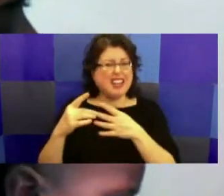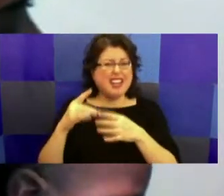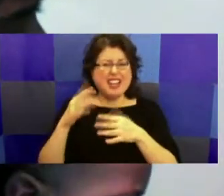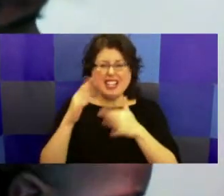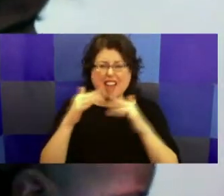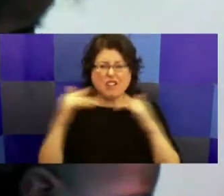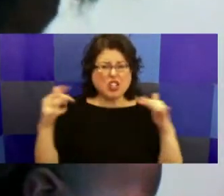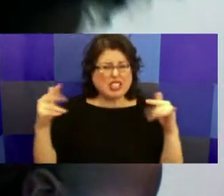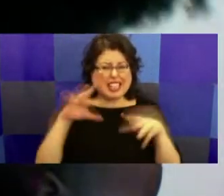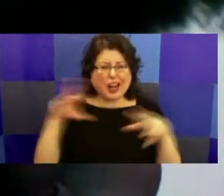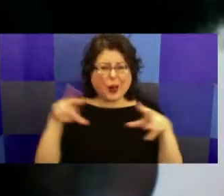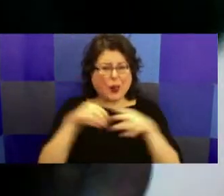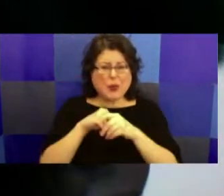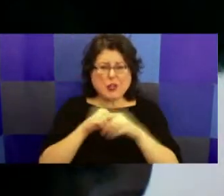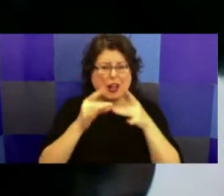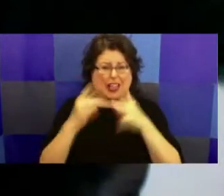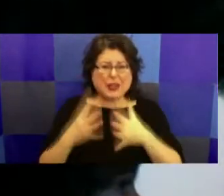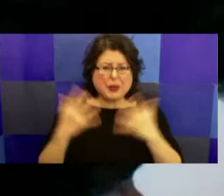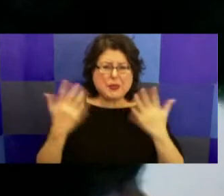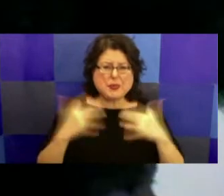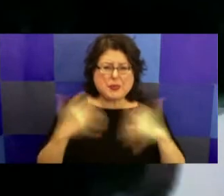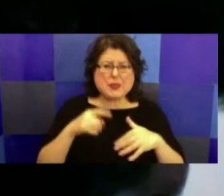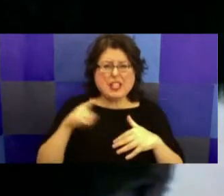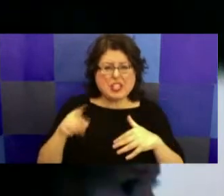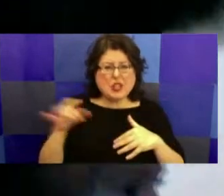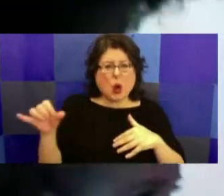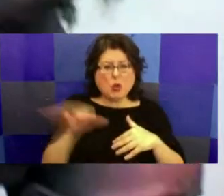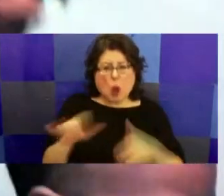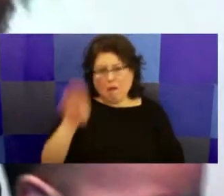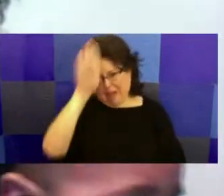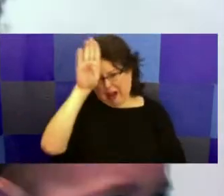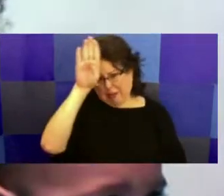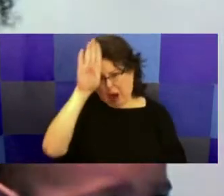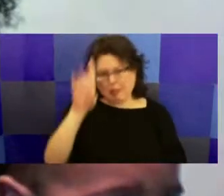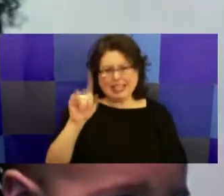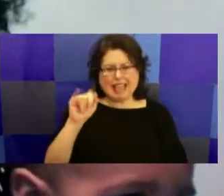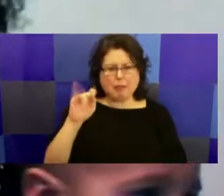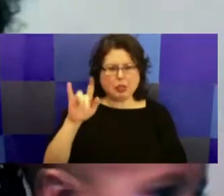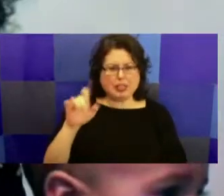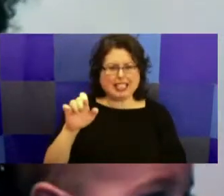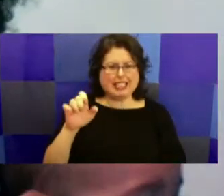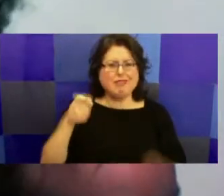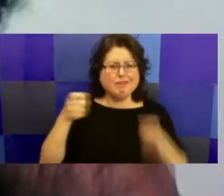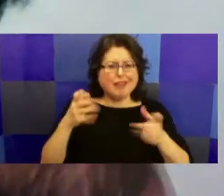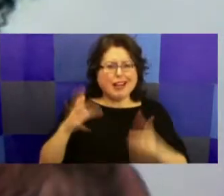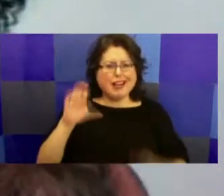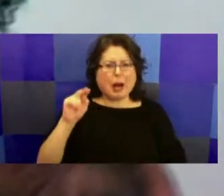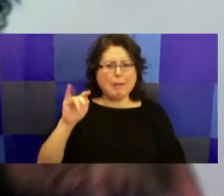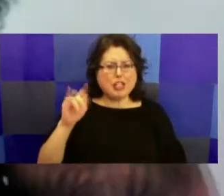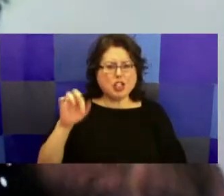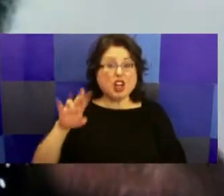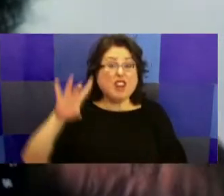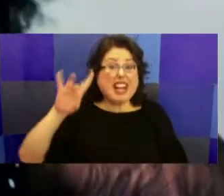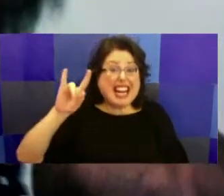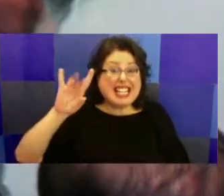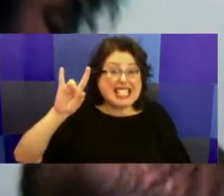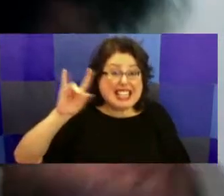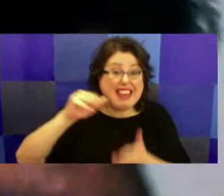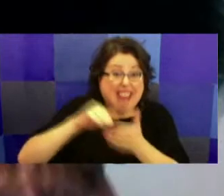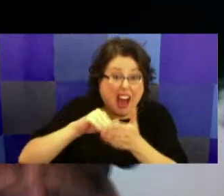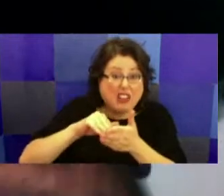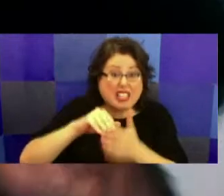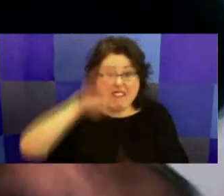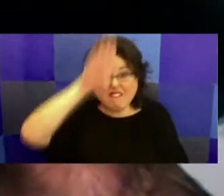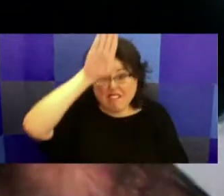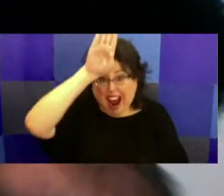inclusion, and is Deputy Commissioned for New York City Fire Department, over 18,000 plus firefighters. She is in